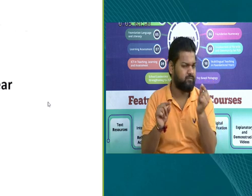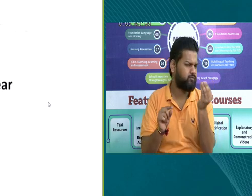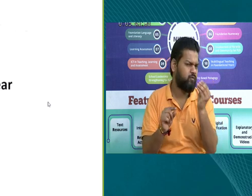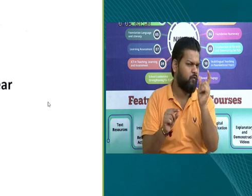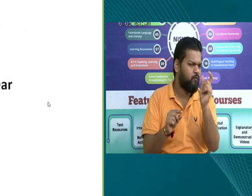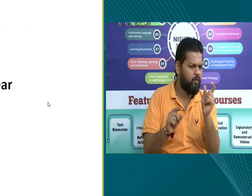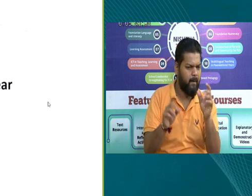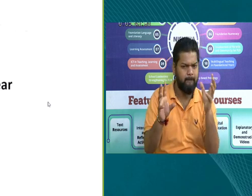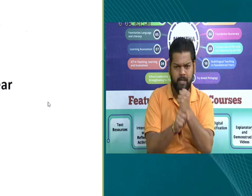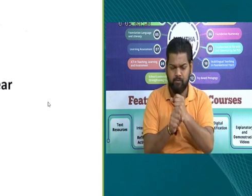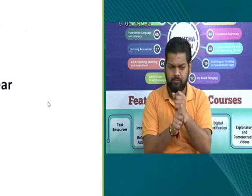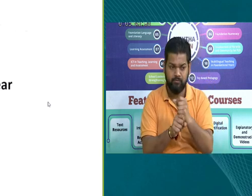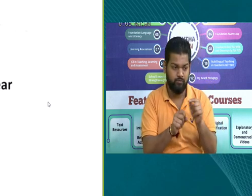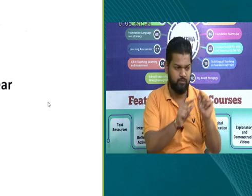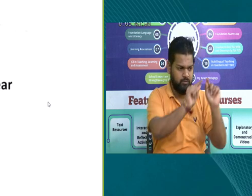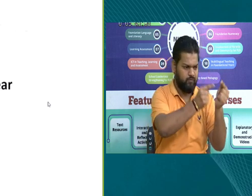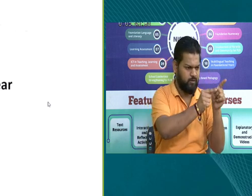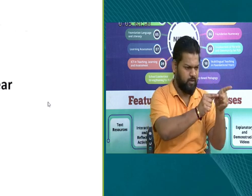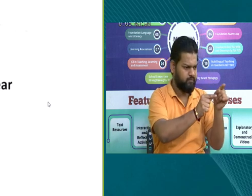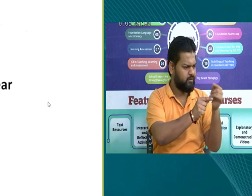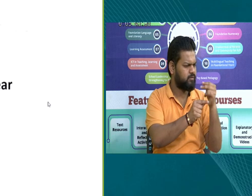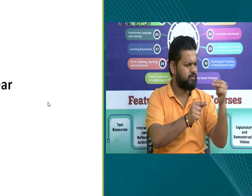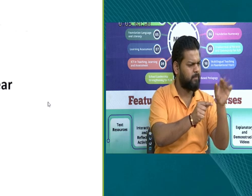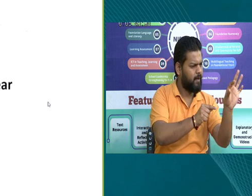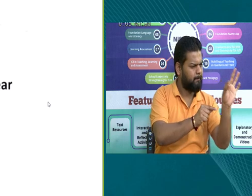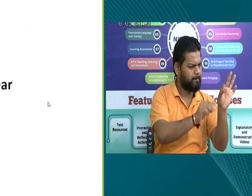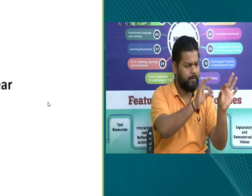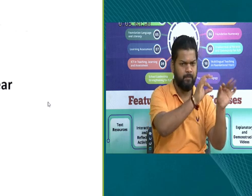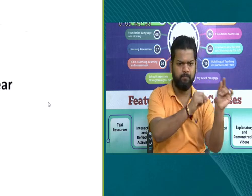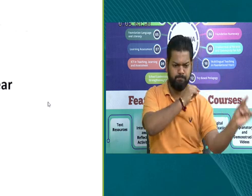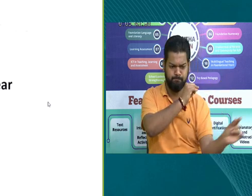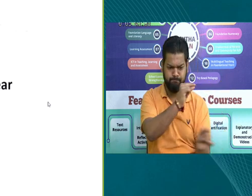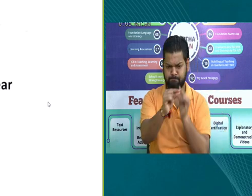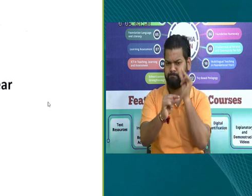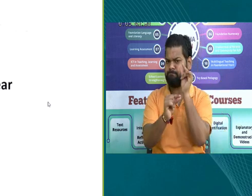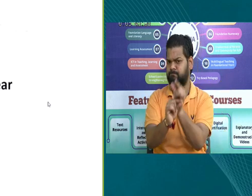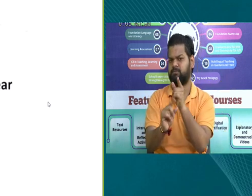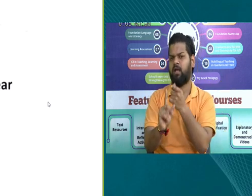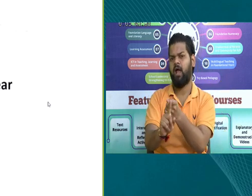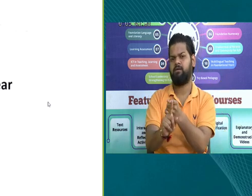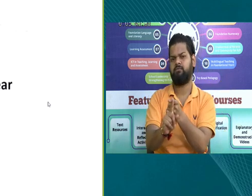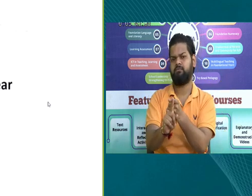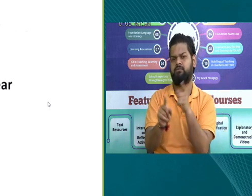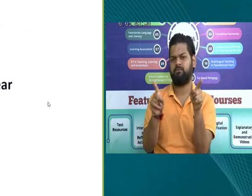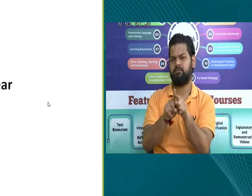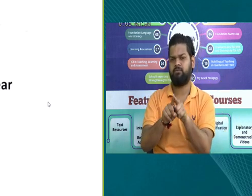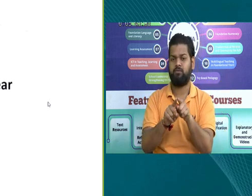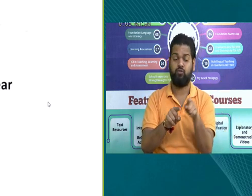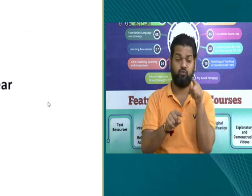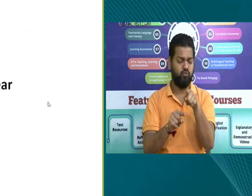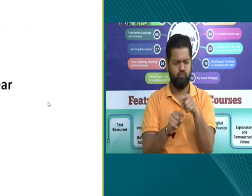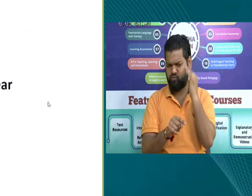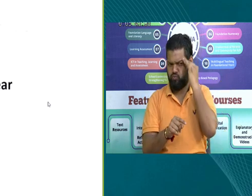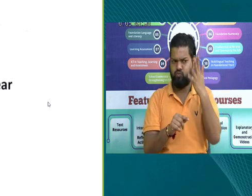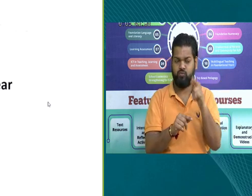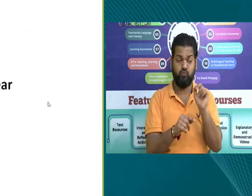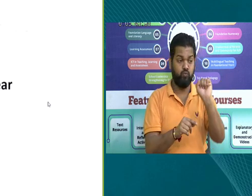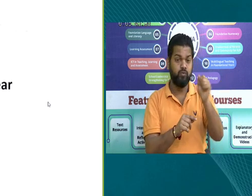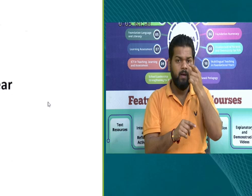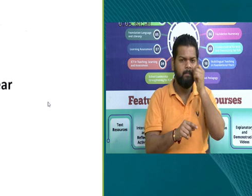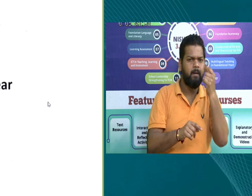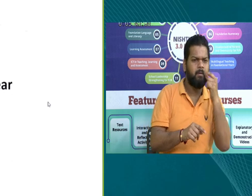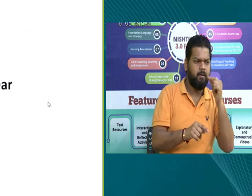which the child has to just write one name. If the child is not able to write, he can also ask his buddy or his